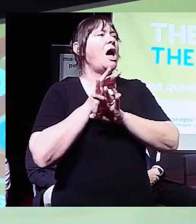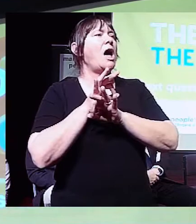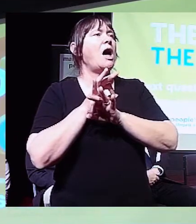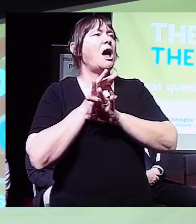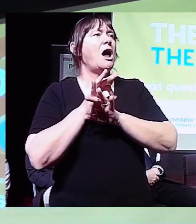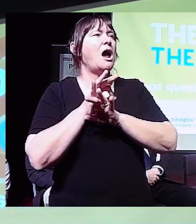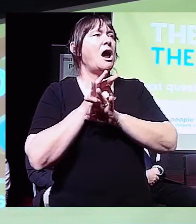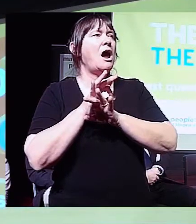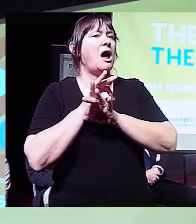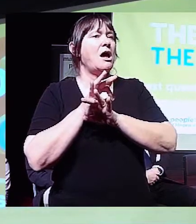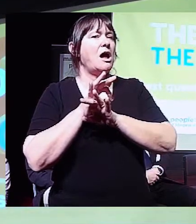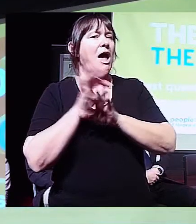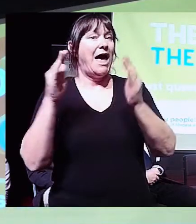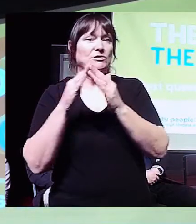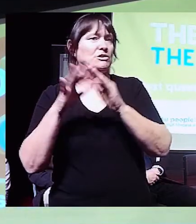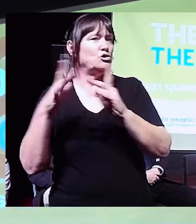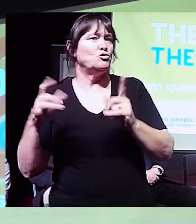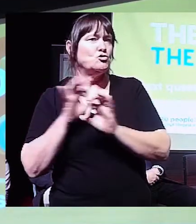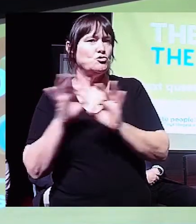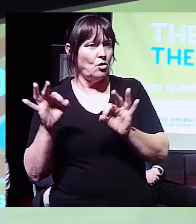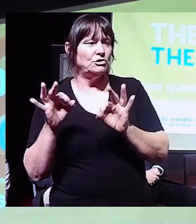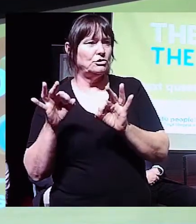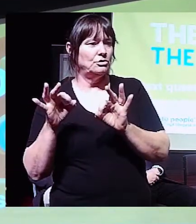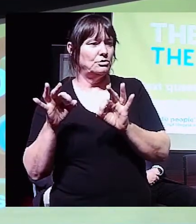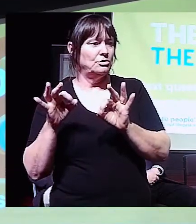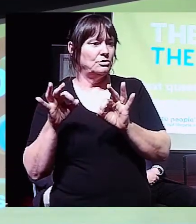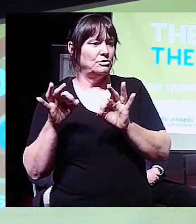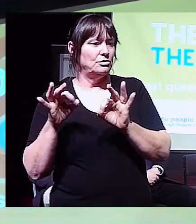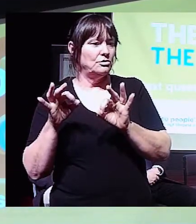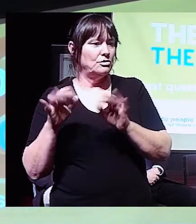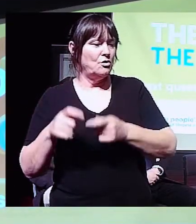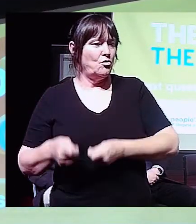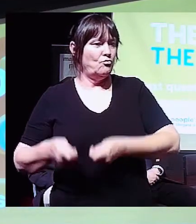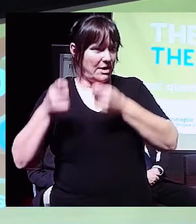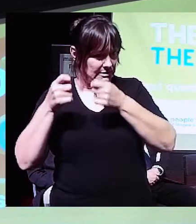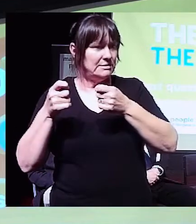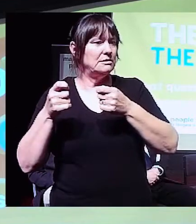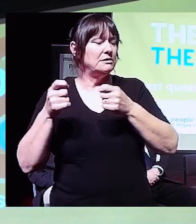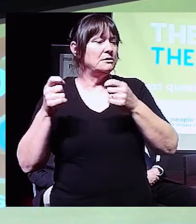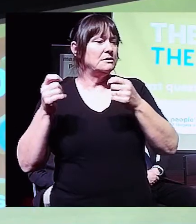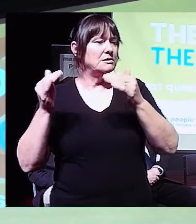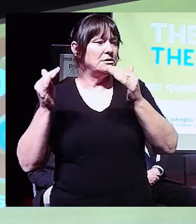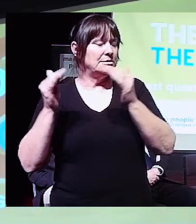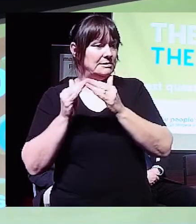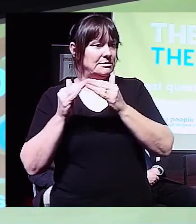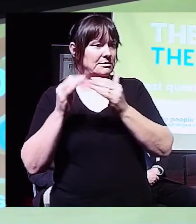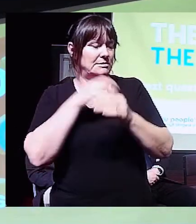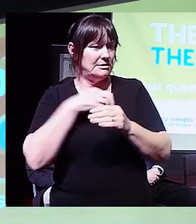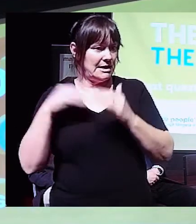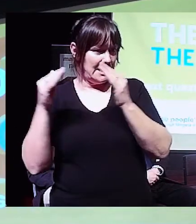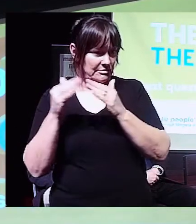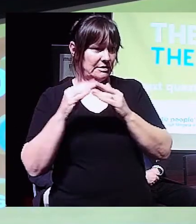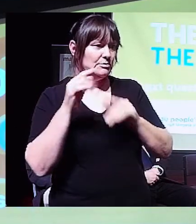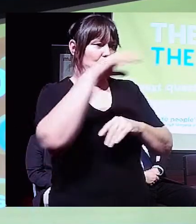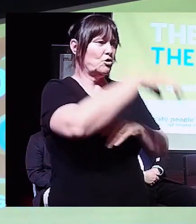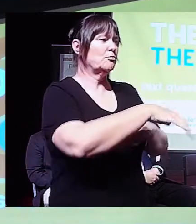five whānau here in town. One of the horrible groups that bought up state housing under the last government was Homes for People, which have built tens